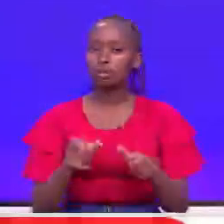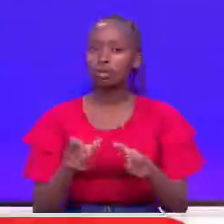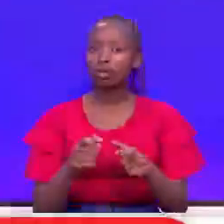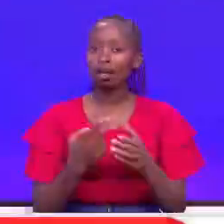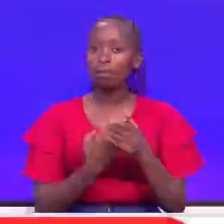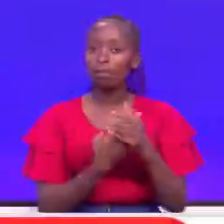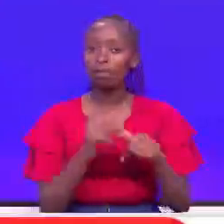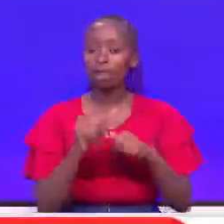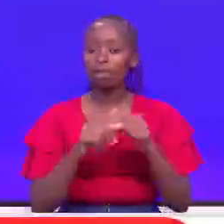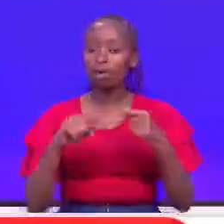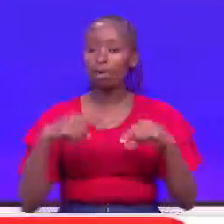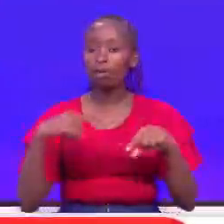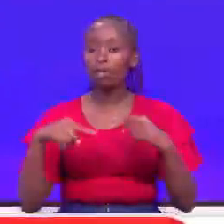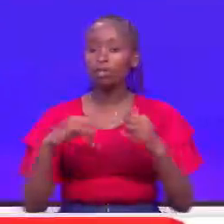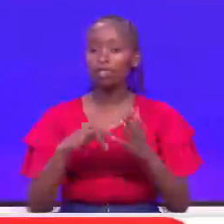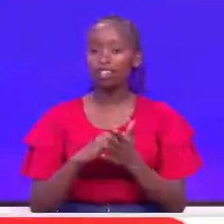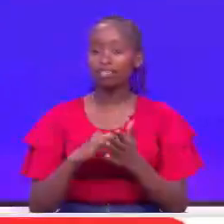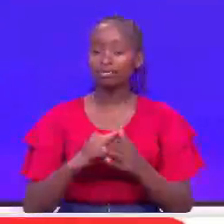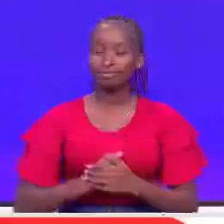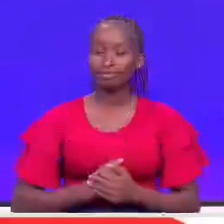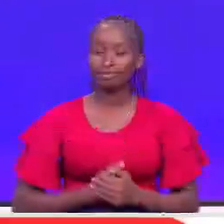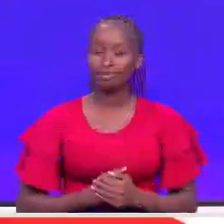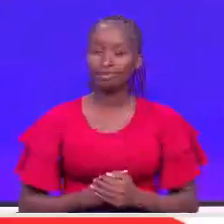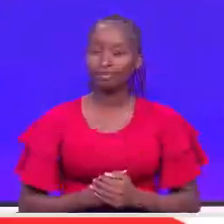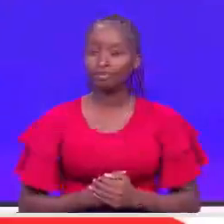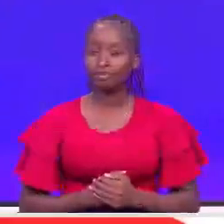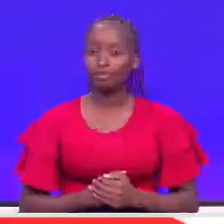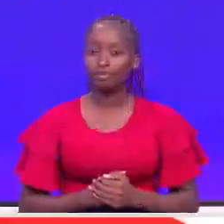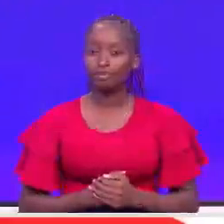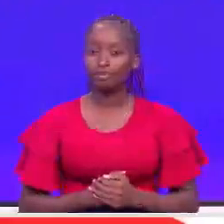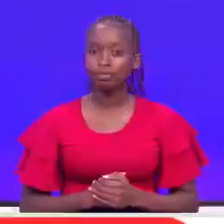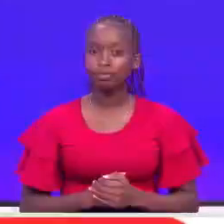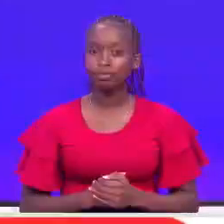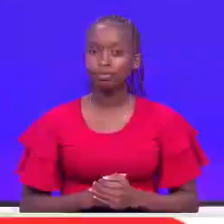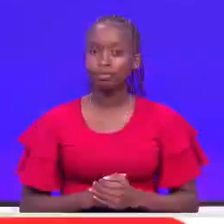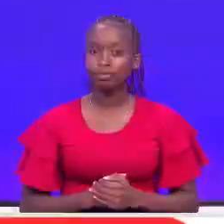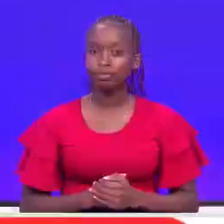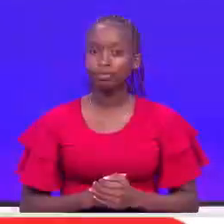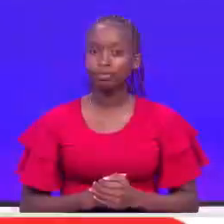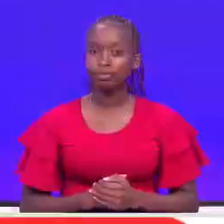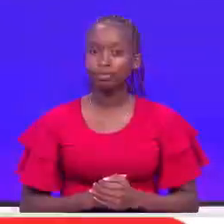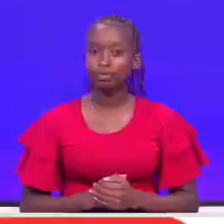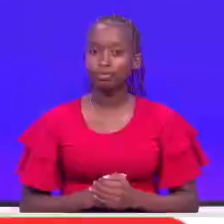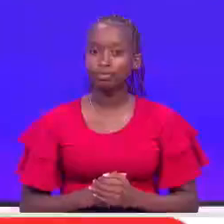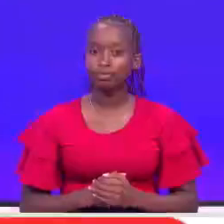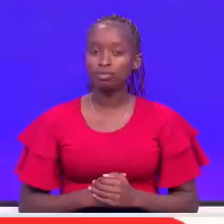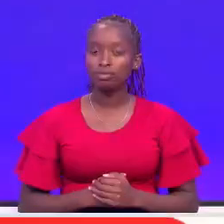of the competition. Tony Kwalanda, TV 47 Sport.